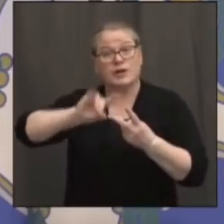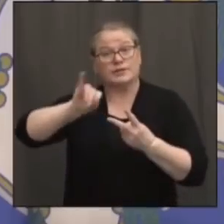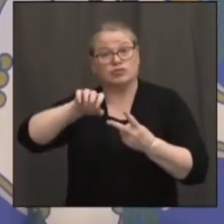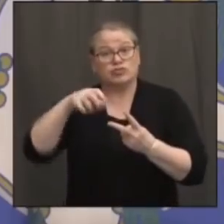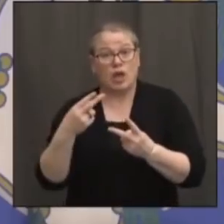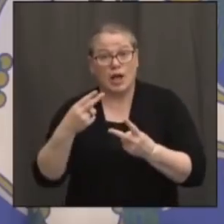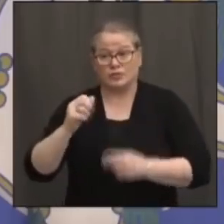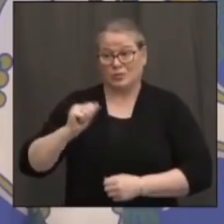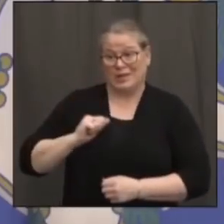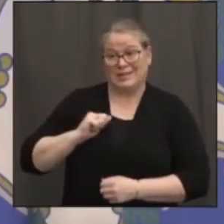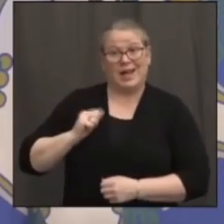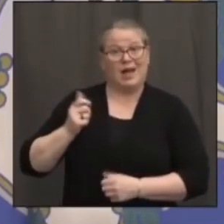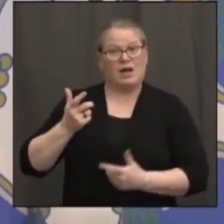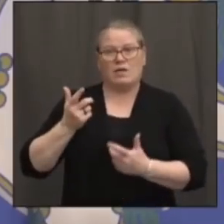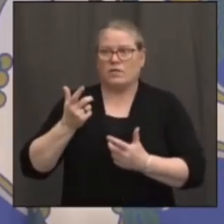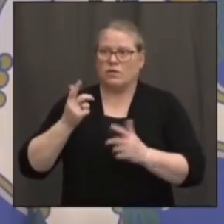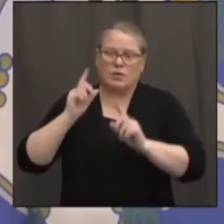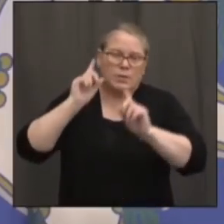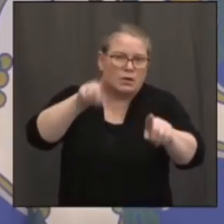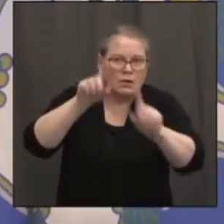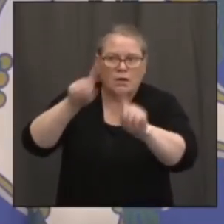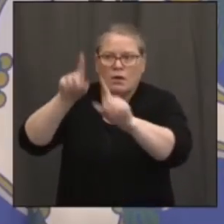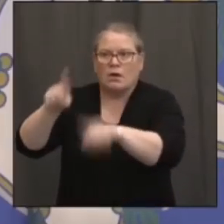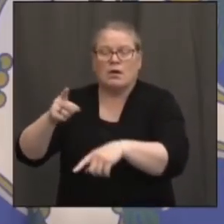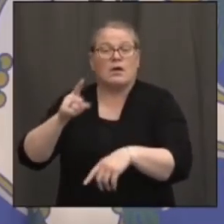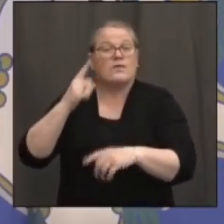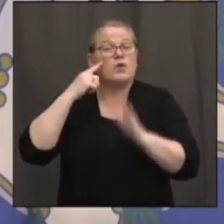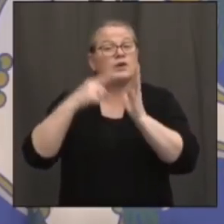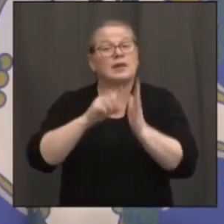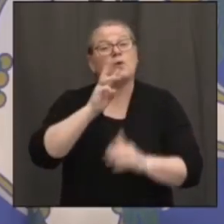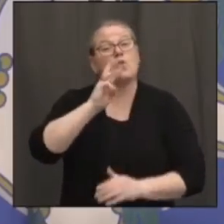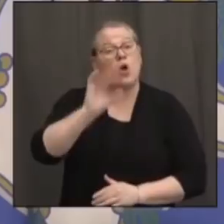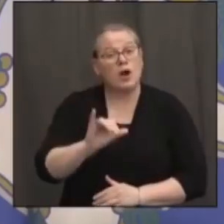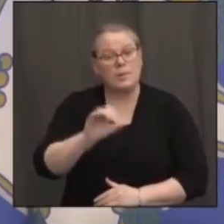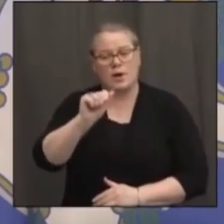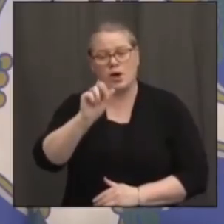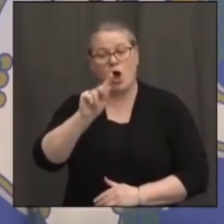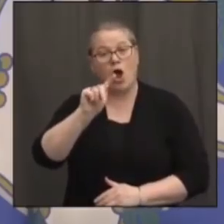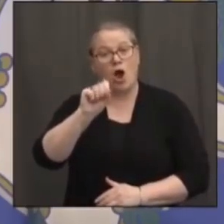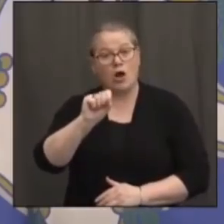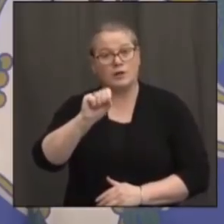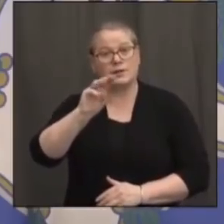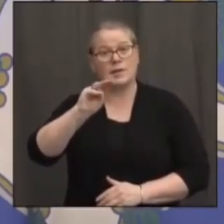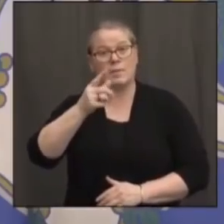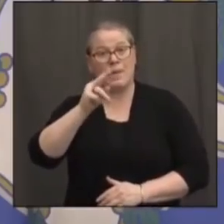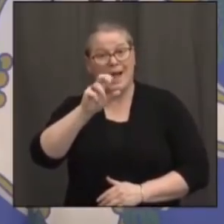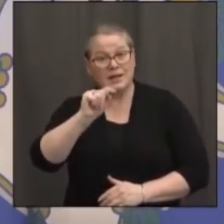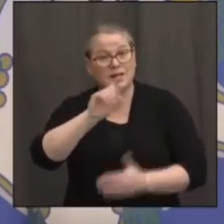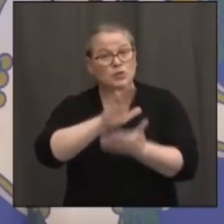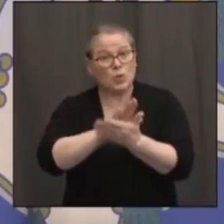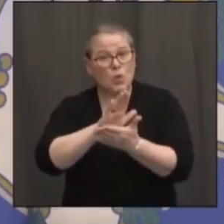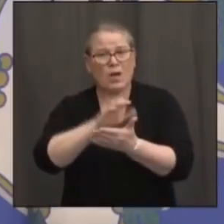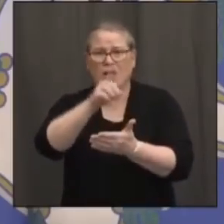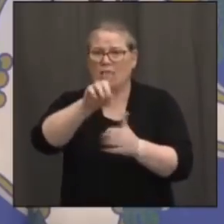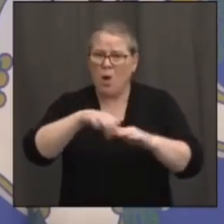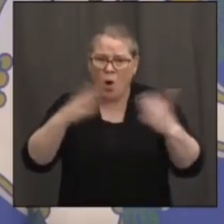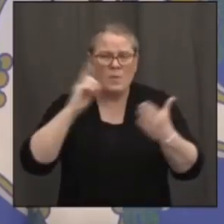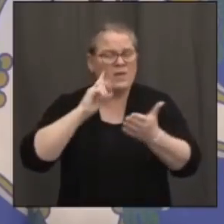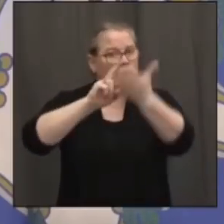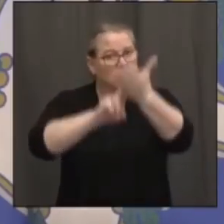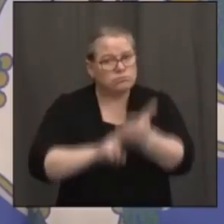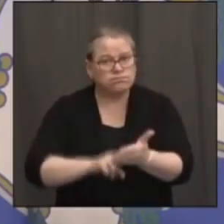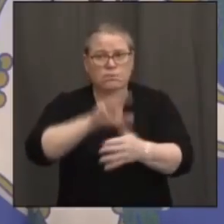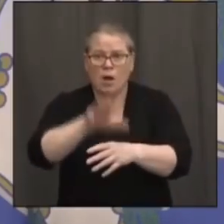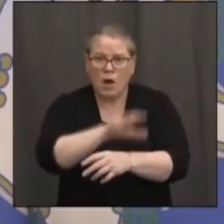was at, you know, Waterbury, there at the Arts Magnet School, signing people up, what they're doing to get people